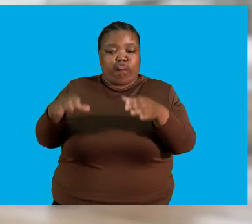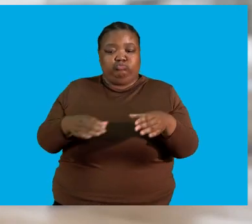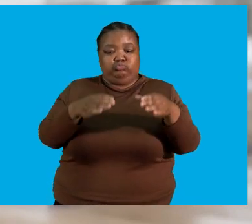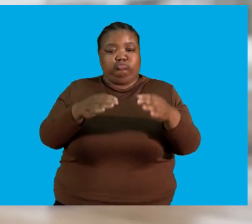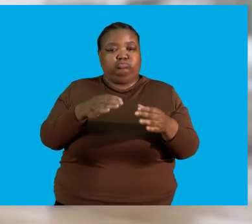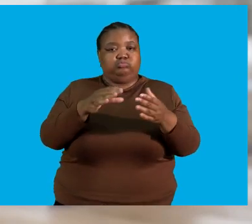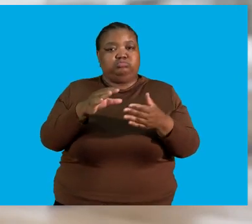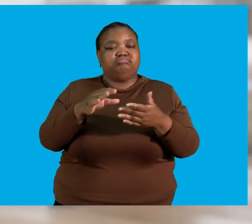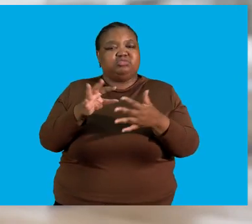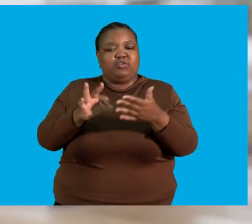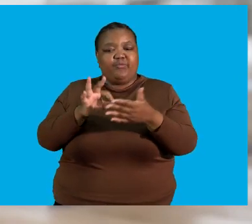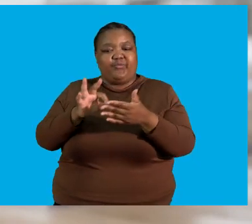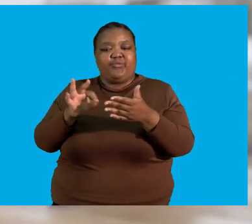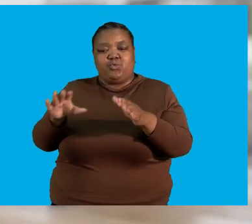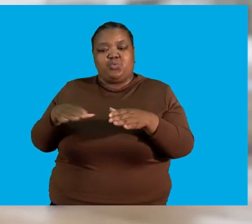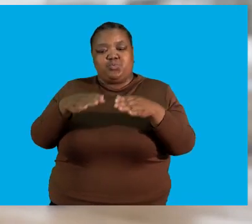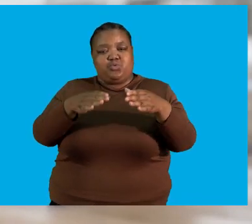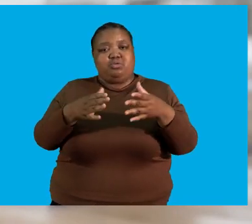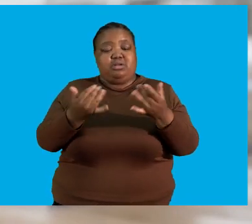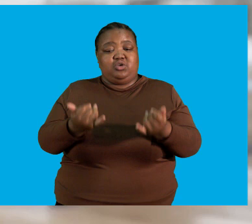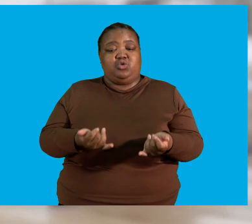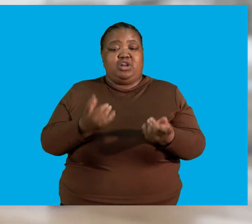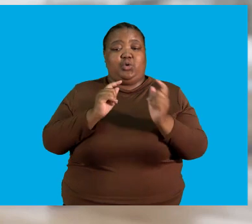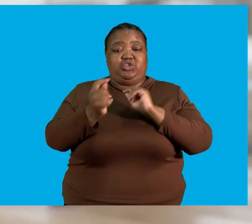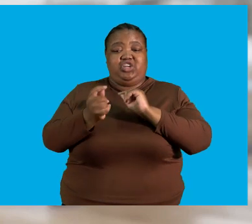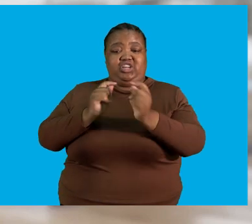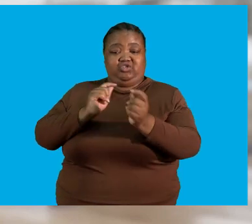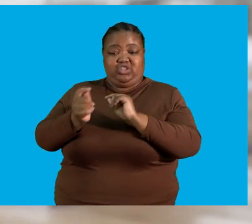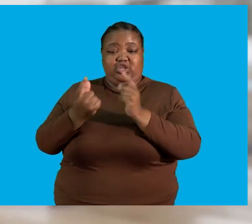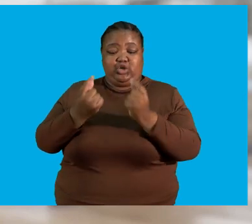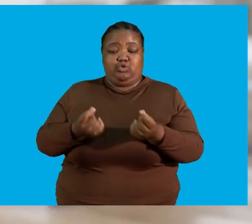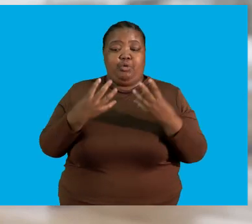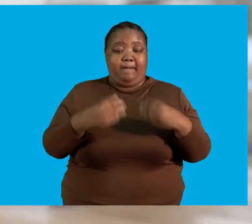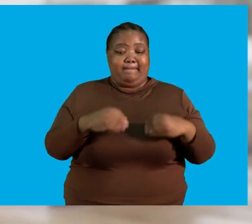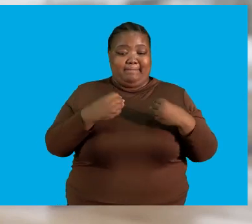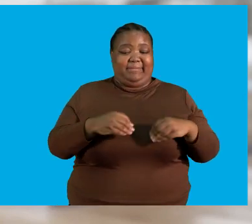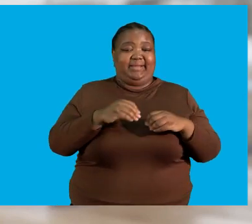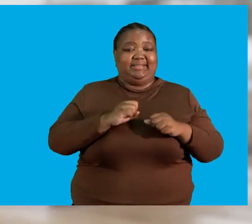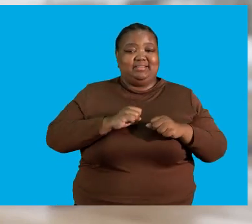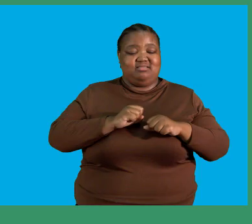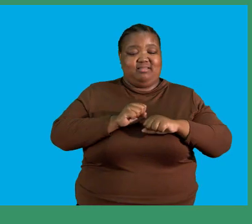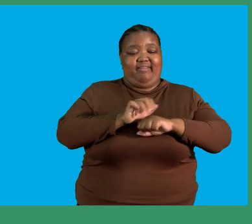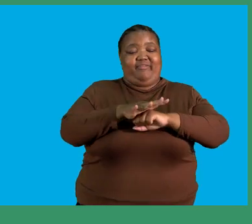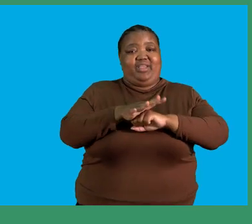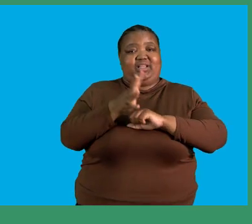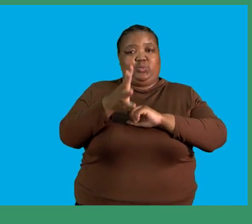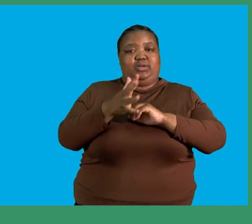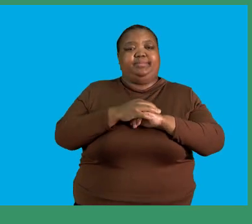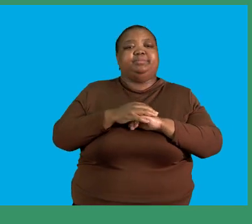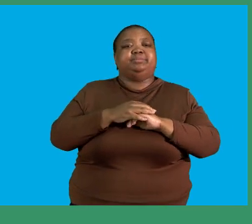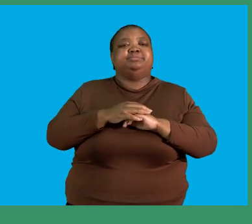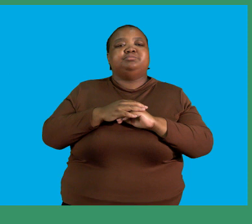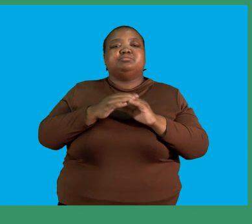will be newly elected will come with different changes that are going to affect our business operations. Then we have